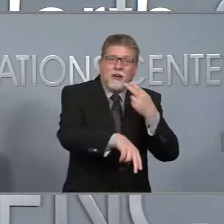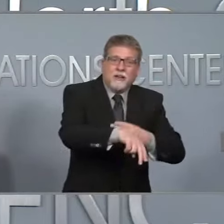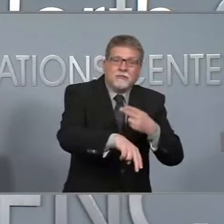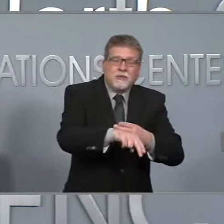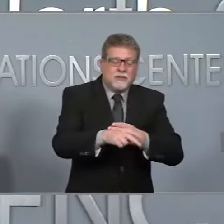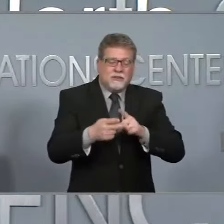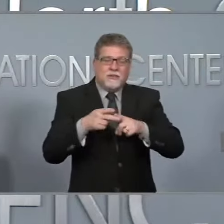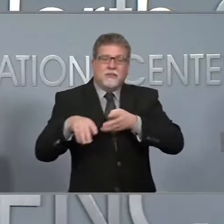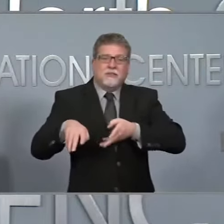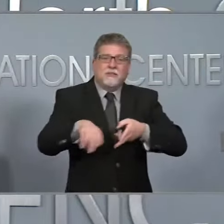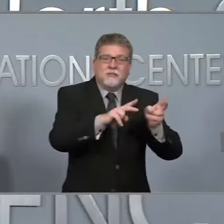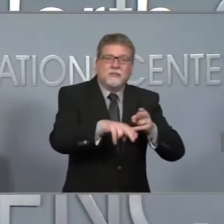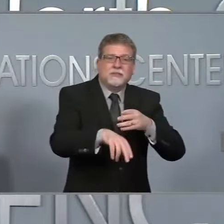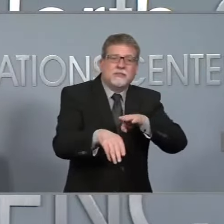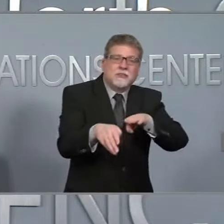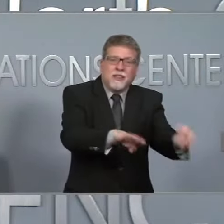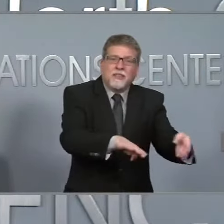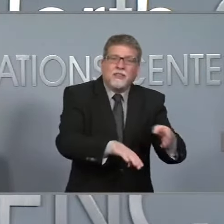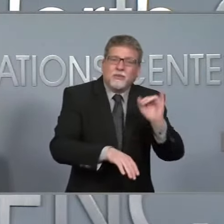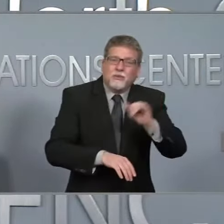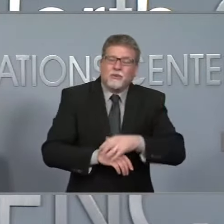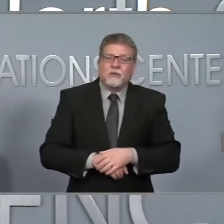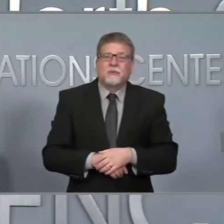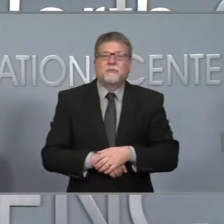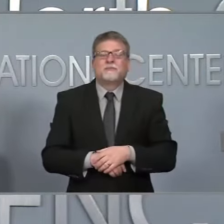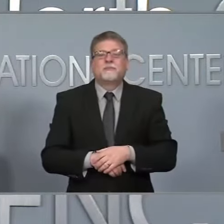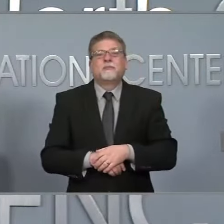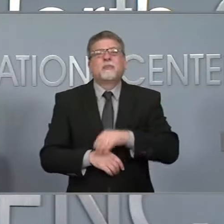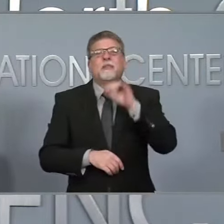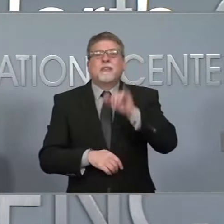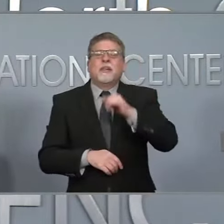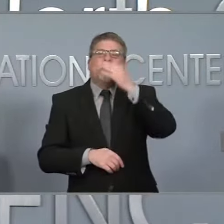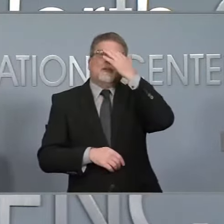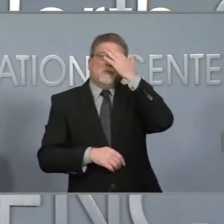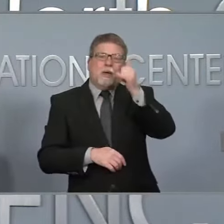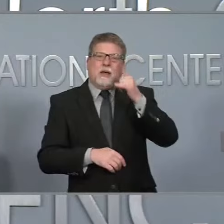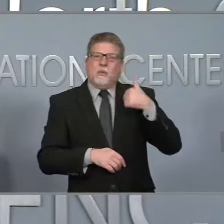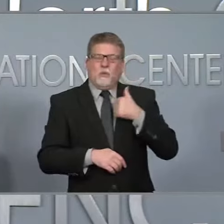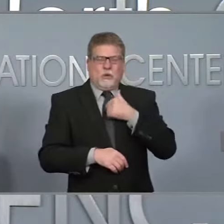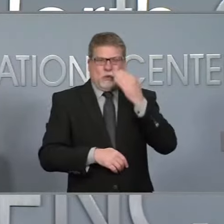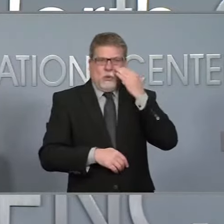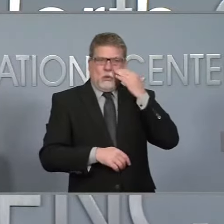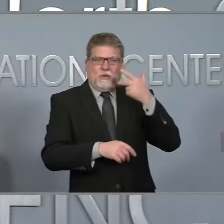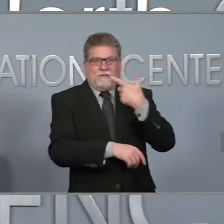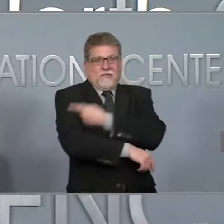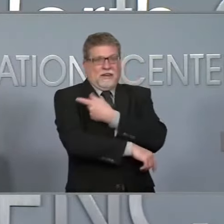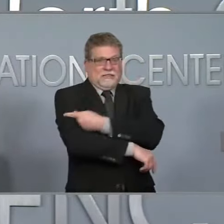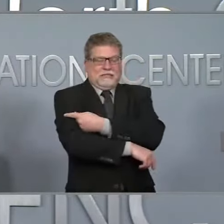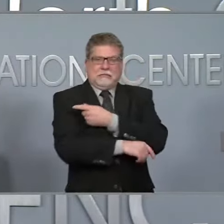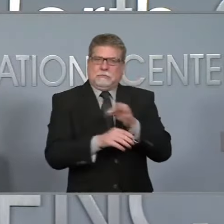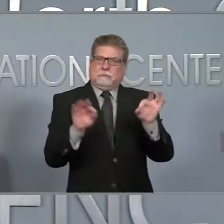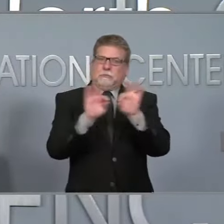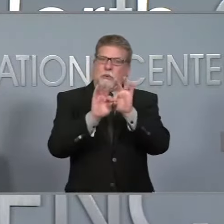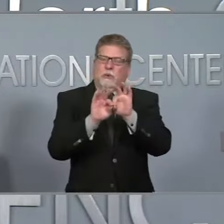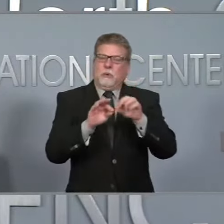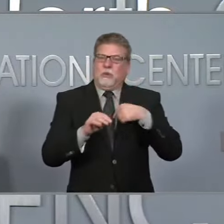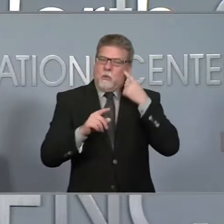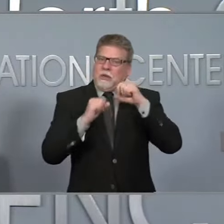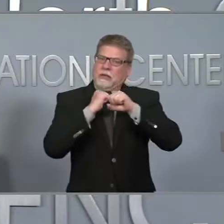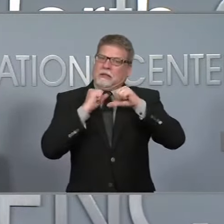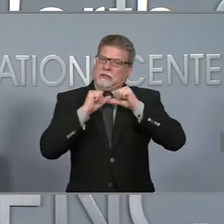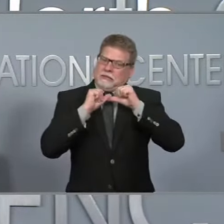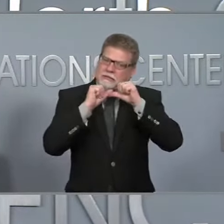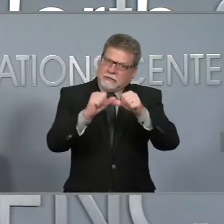we expanded the standing order so more people can access these treatments. And as I shared today, our trends are